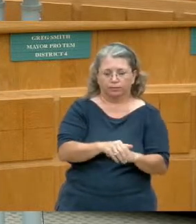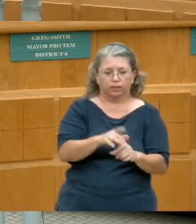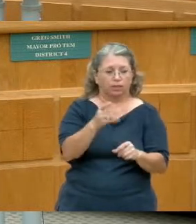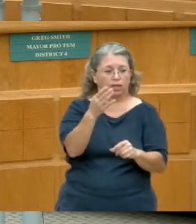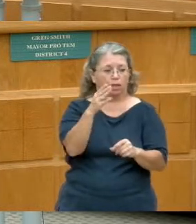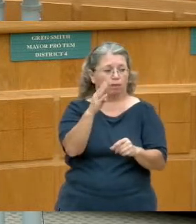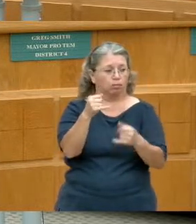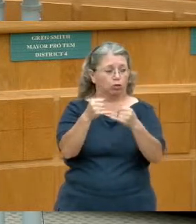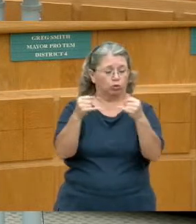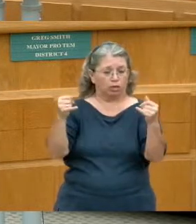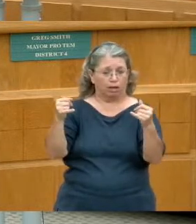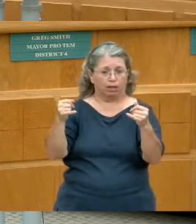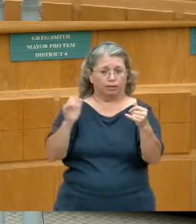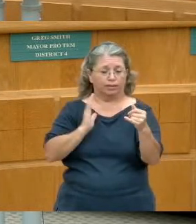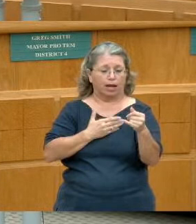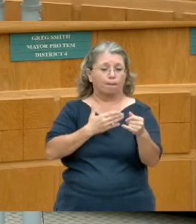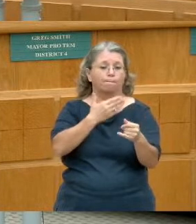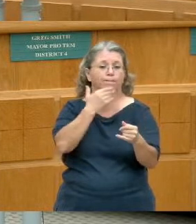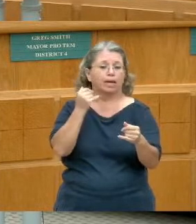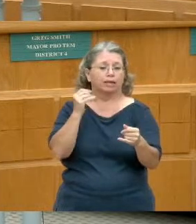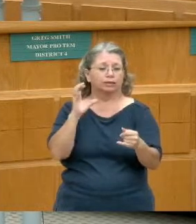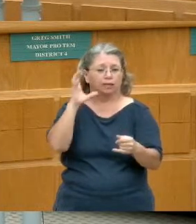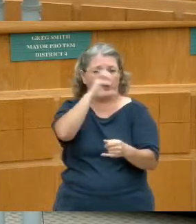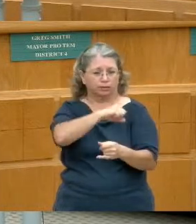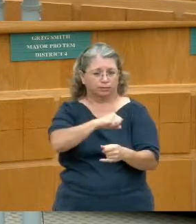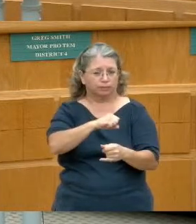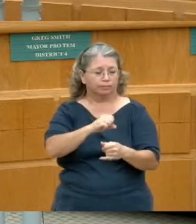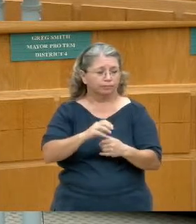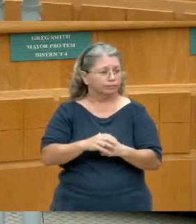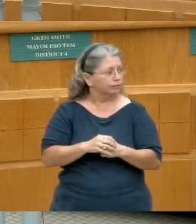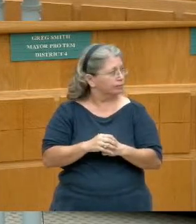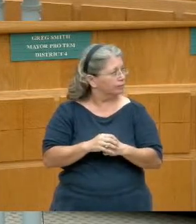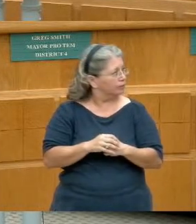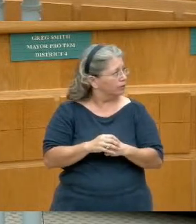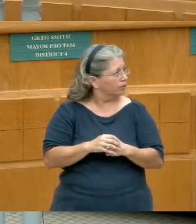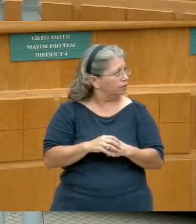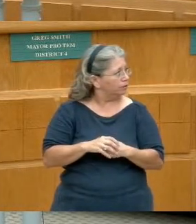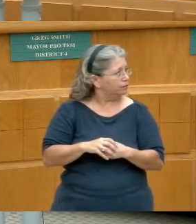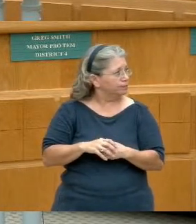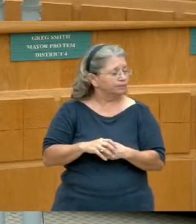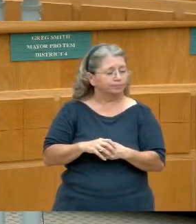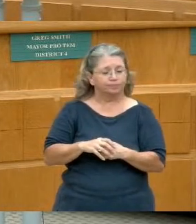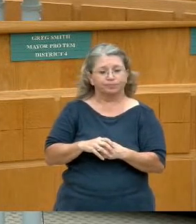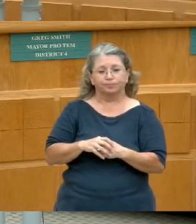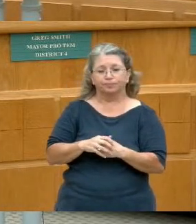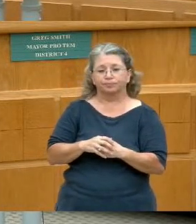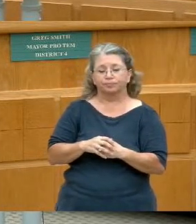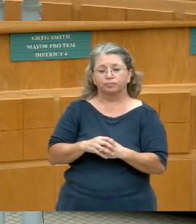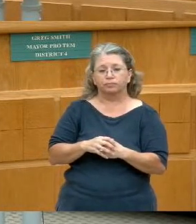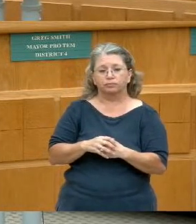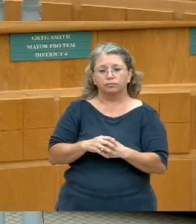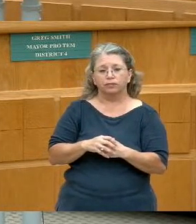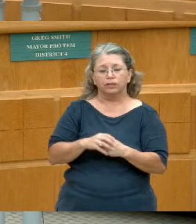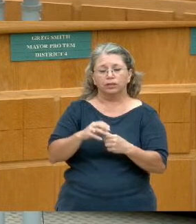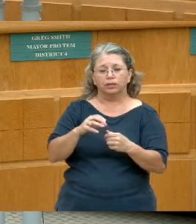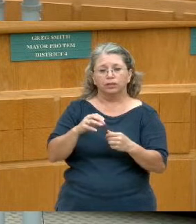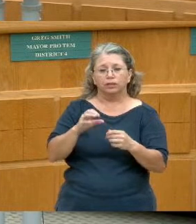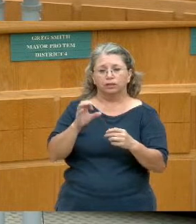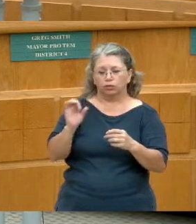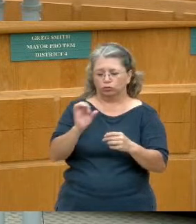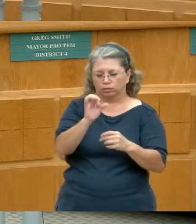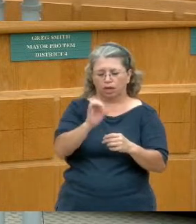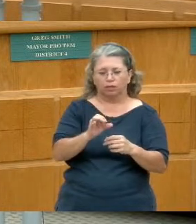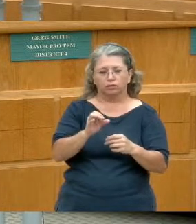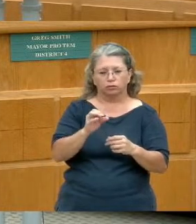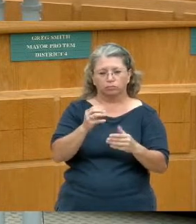estimate of what the model predicts, and the points are pretty well focused on the line. And the really important part is